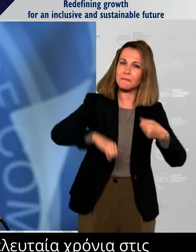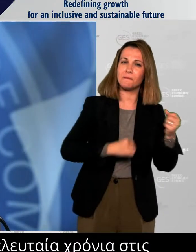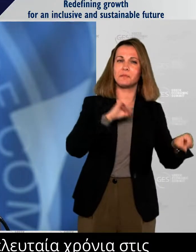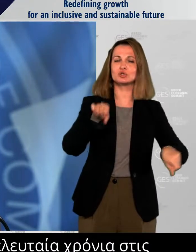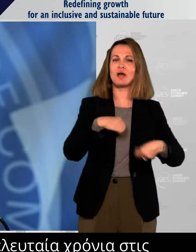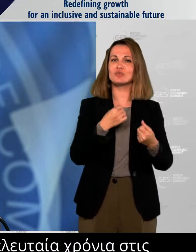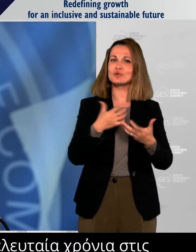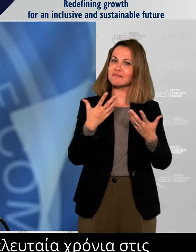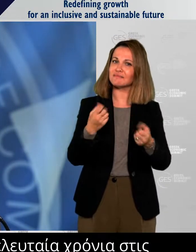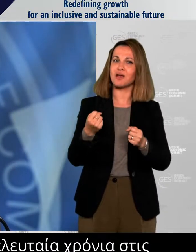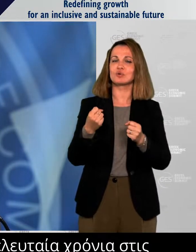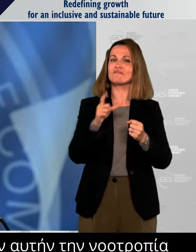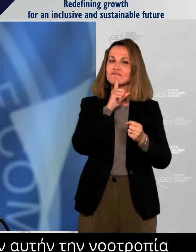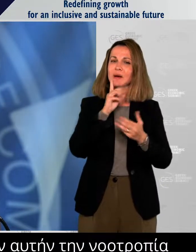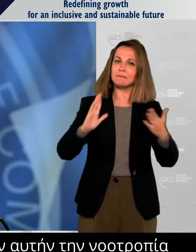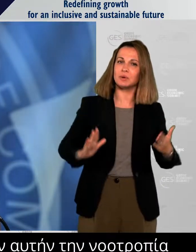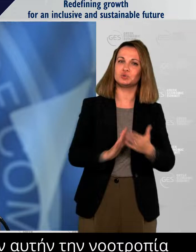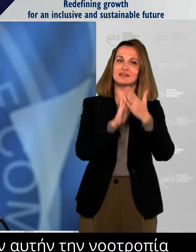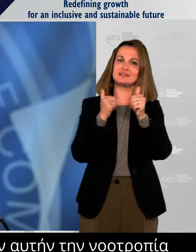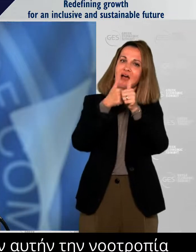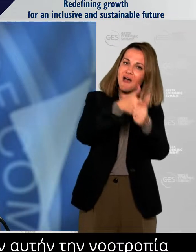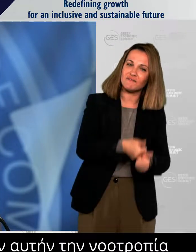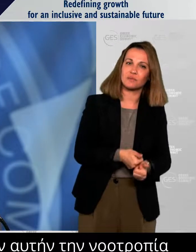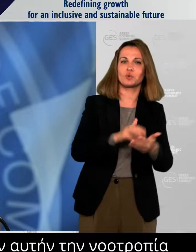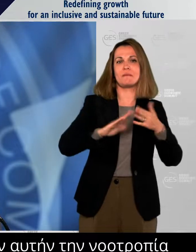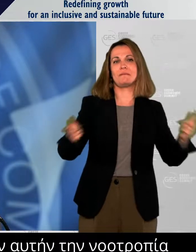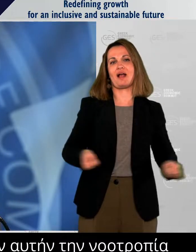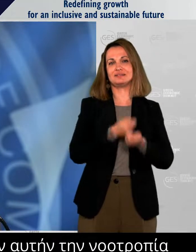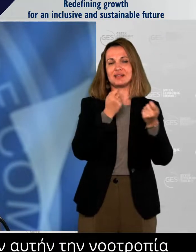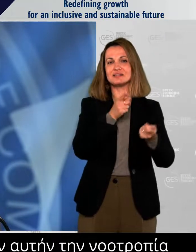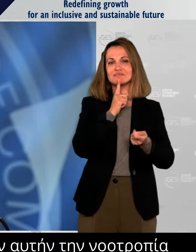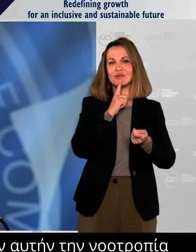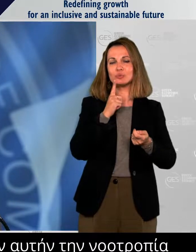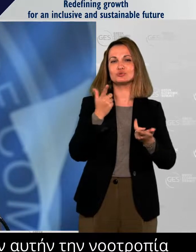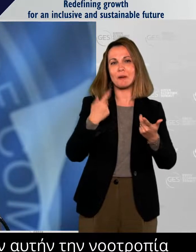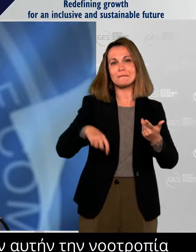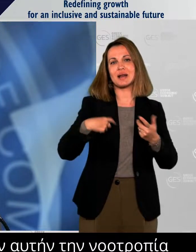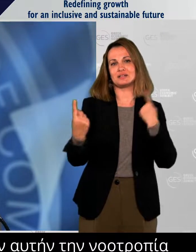So, what role does circular economy play in the tech industry?